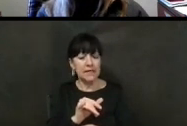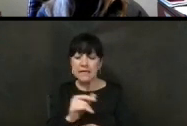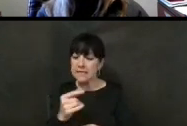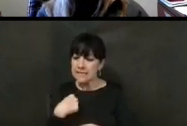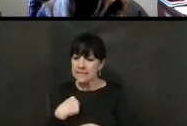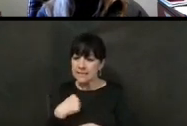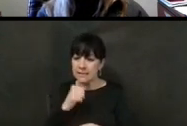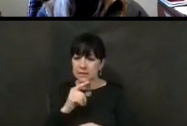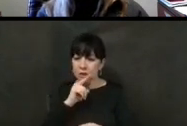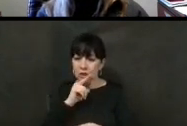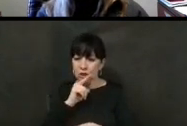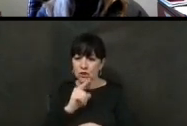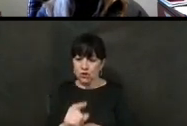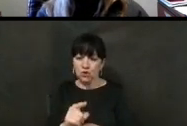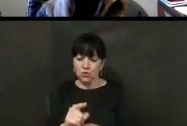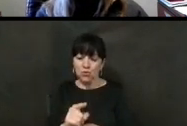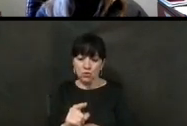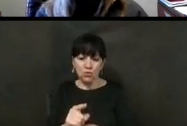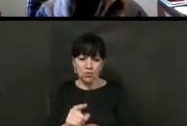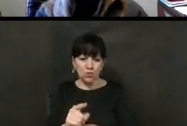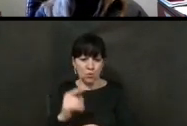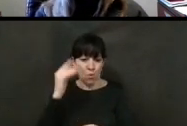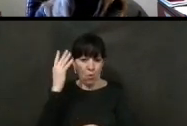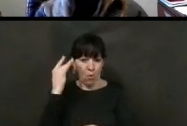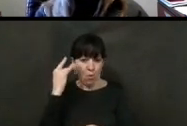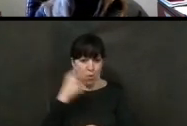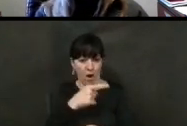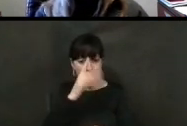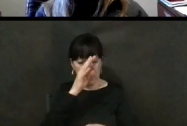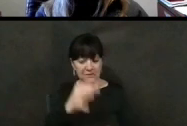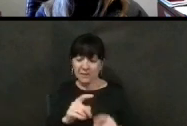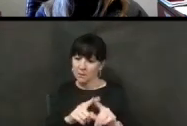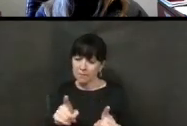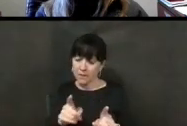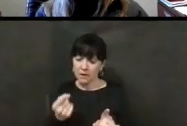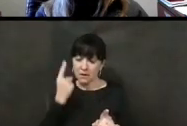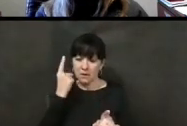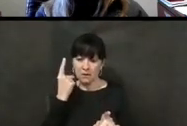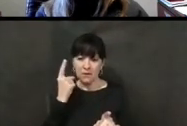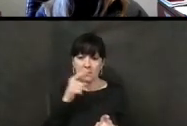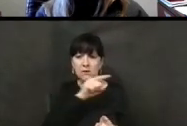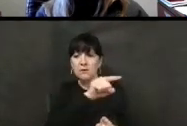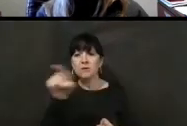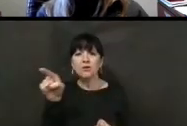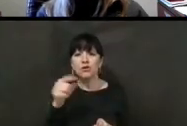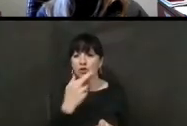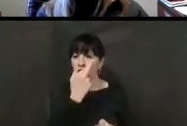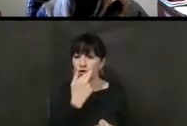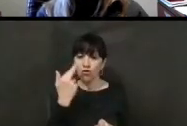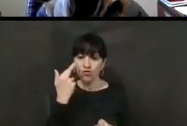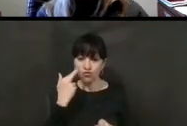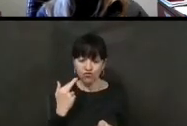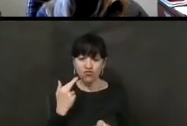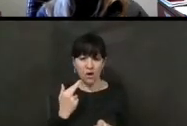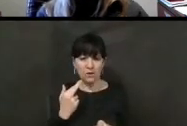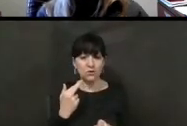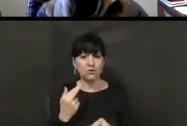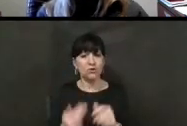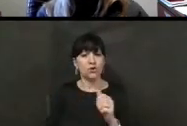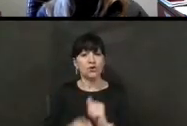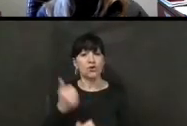From an economic perspective, our thinking on that was restaurants, while they make the bulk of their revenue off